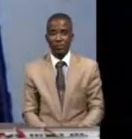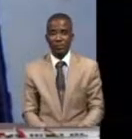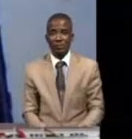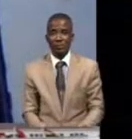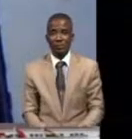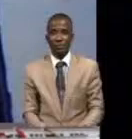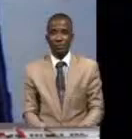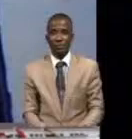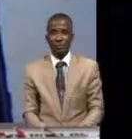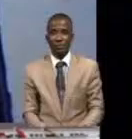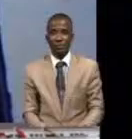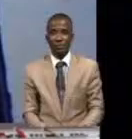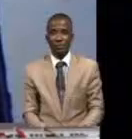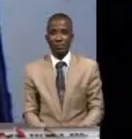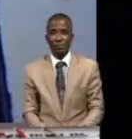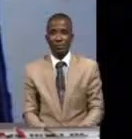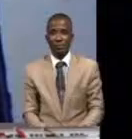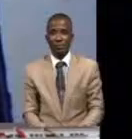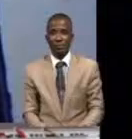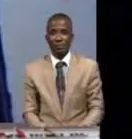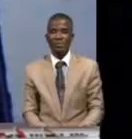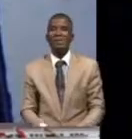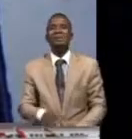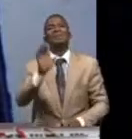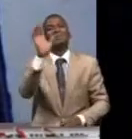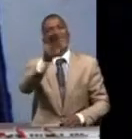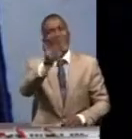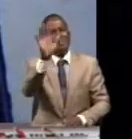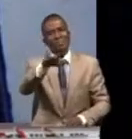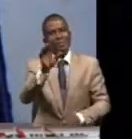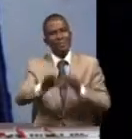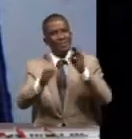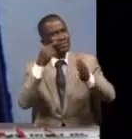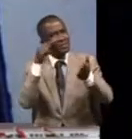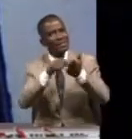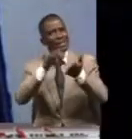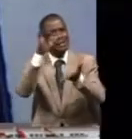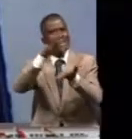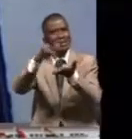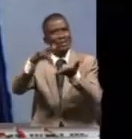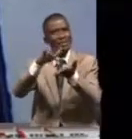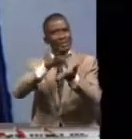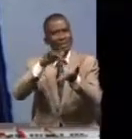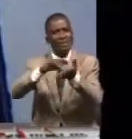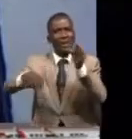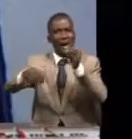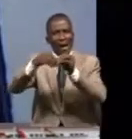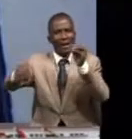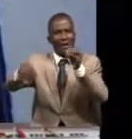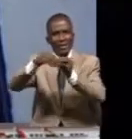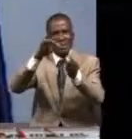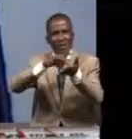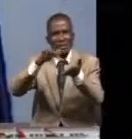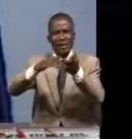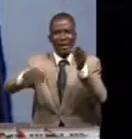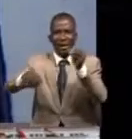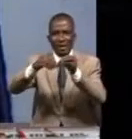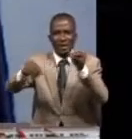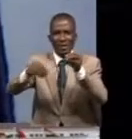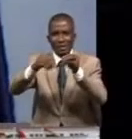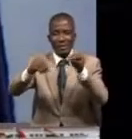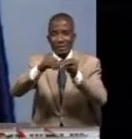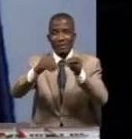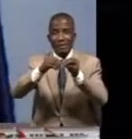Go ahead. If you look at the totals without looking at the attributed figures to